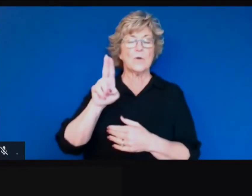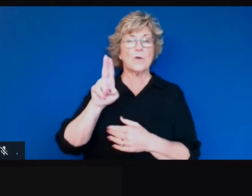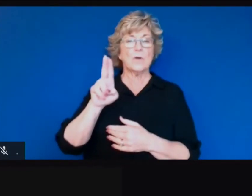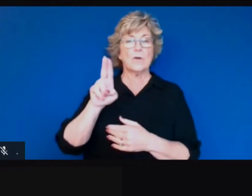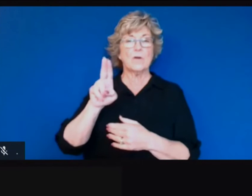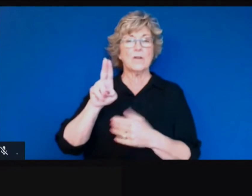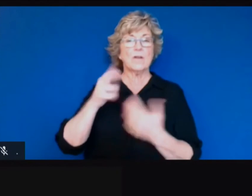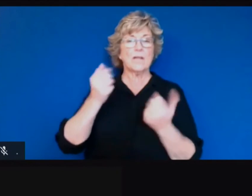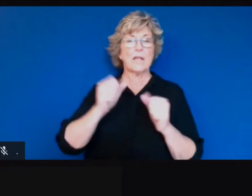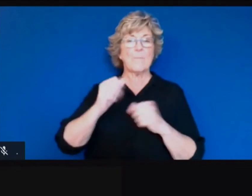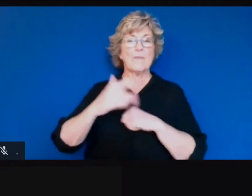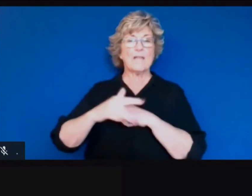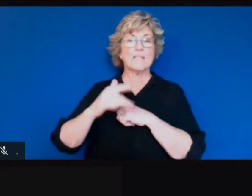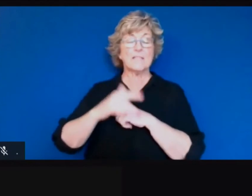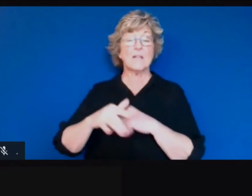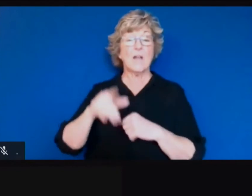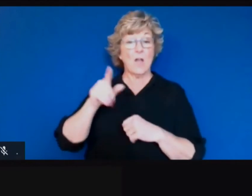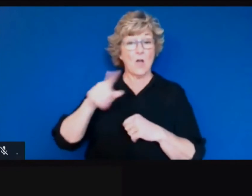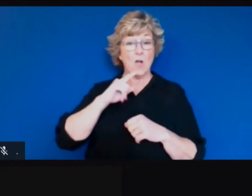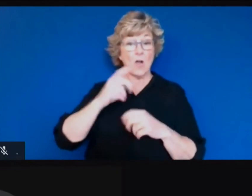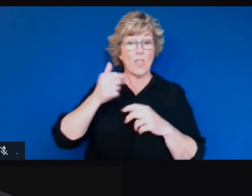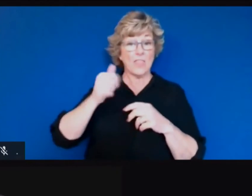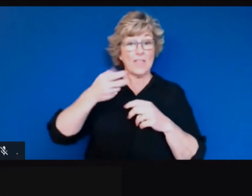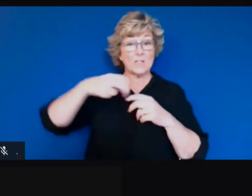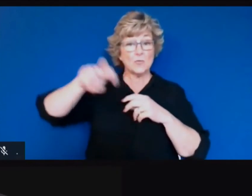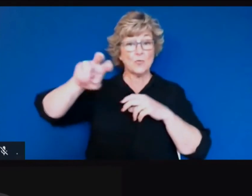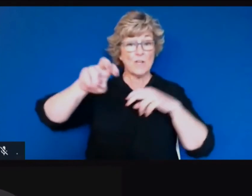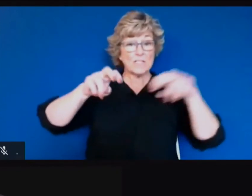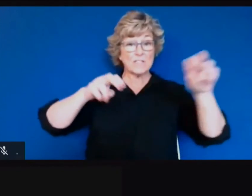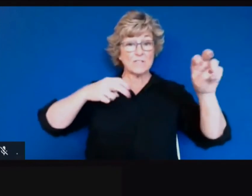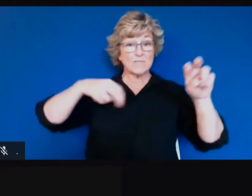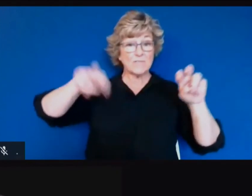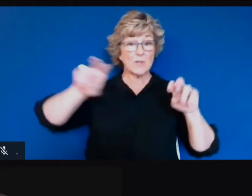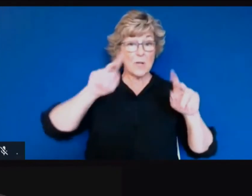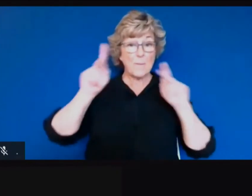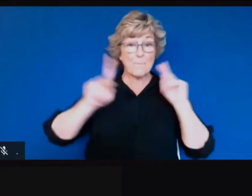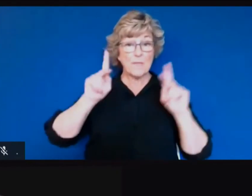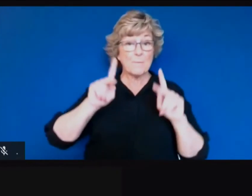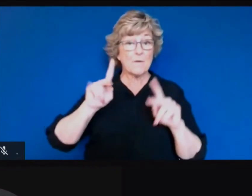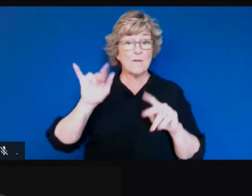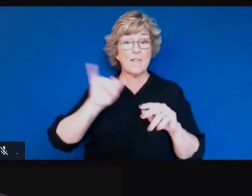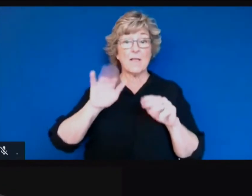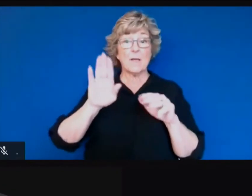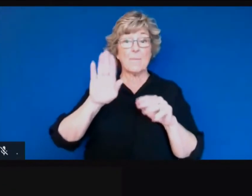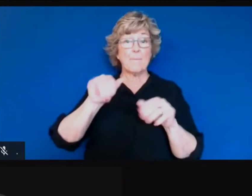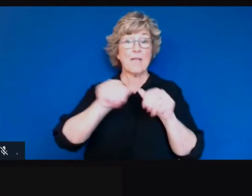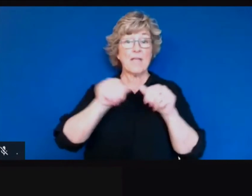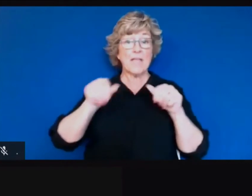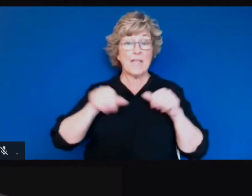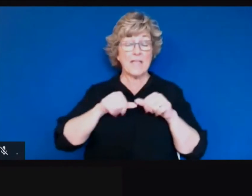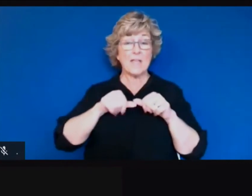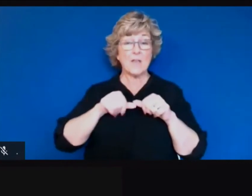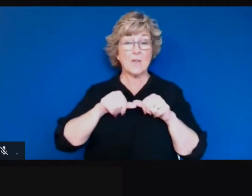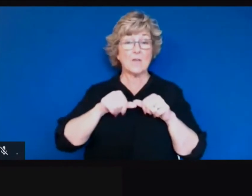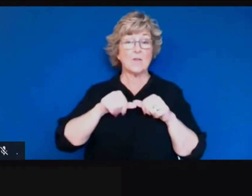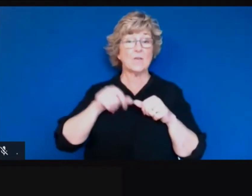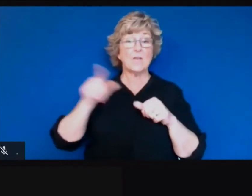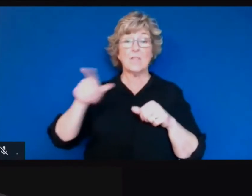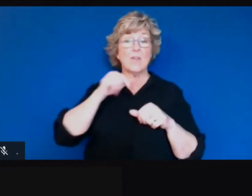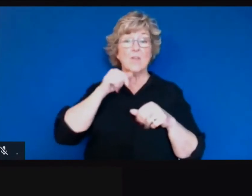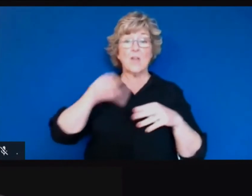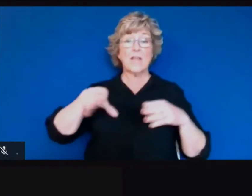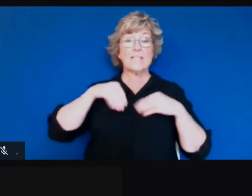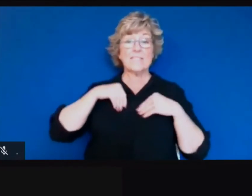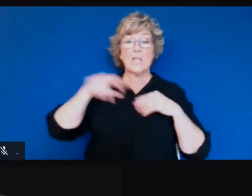to other areas of the state that have more capacity? We've heard from some Bay Area counties that they are no longer accepting transfers because